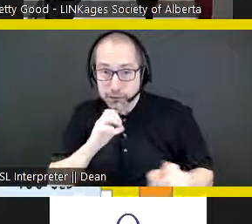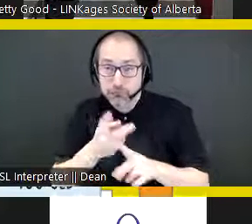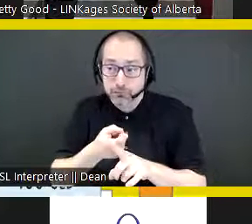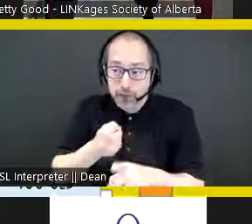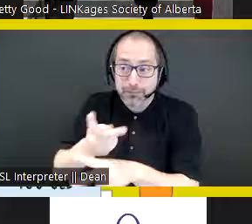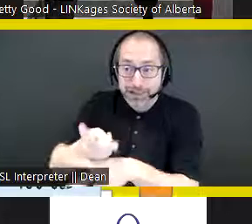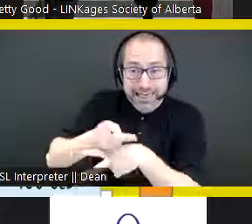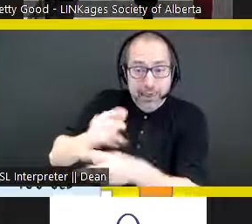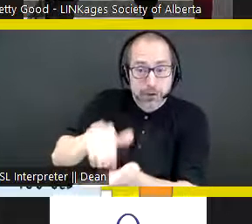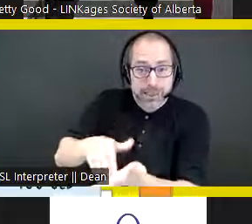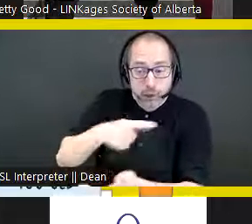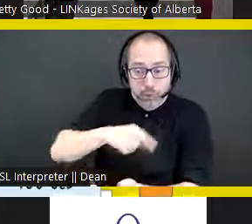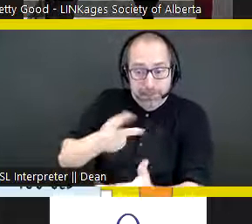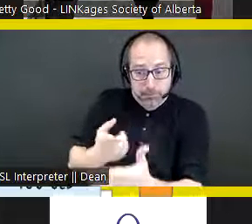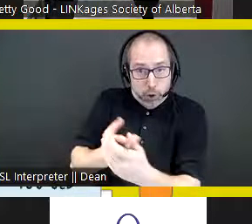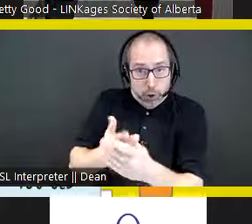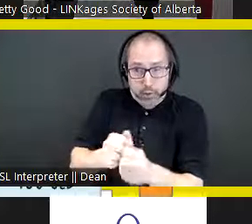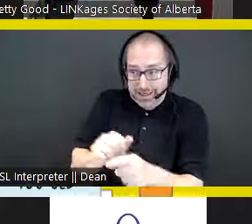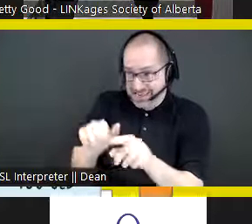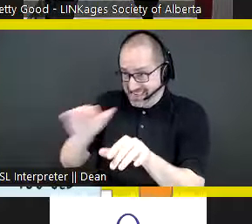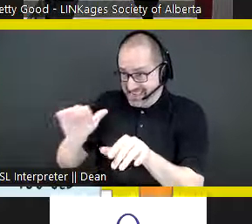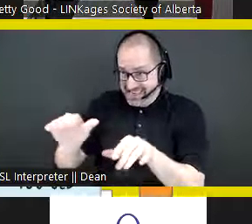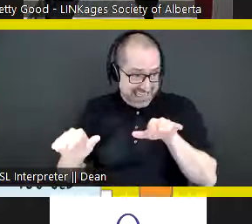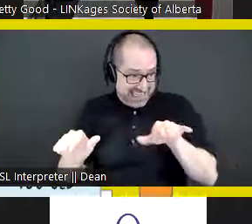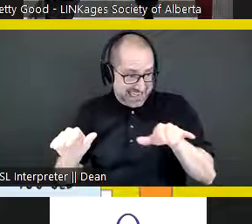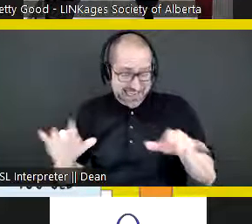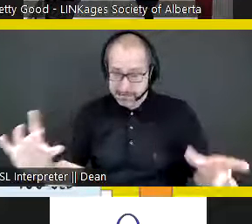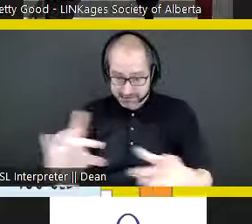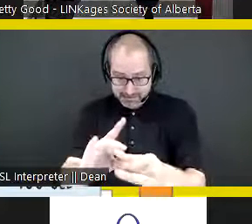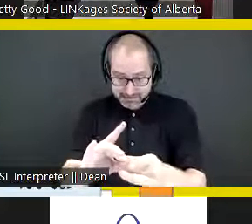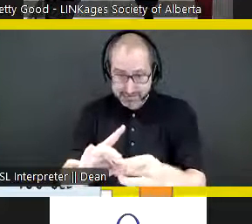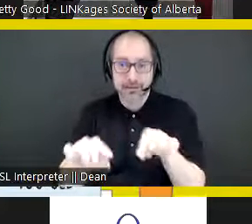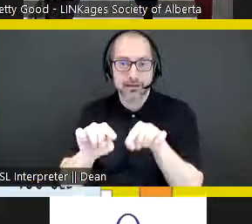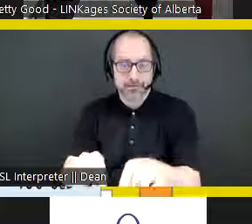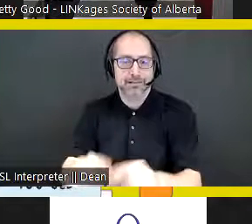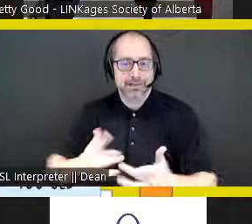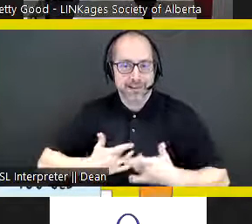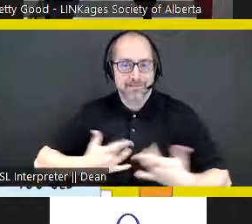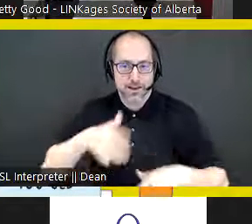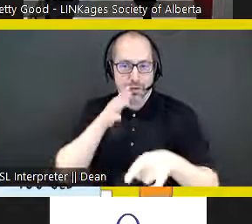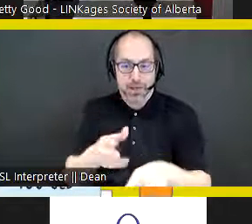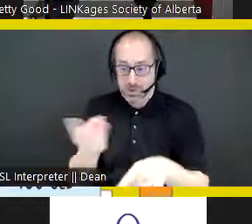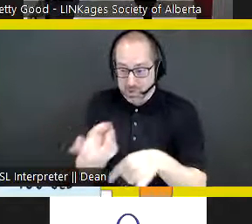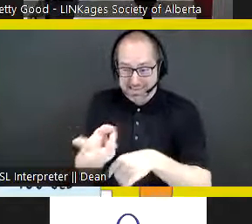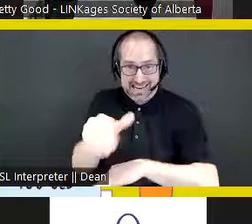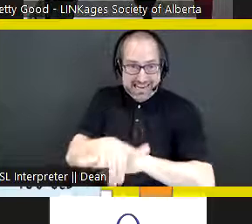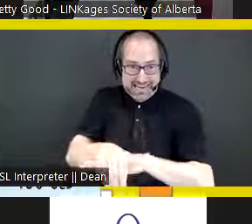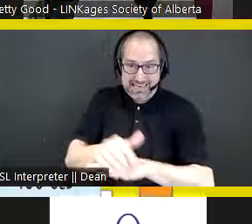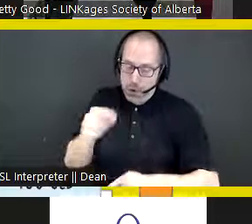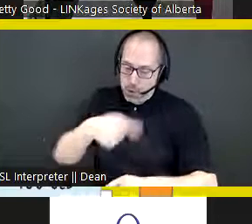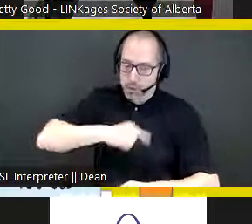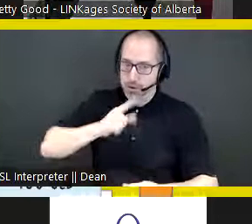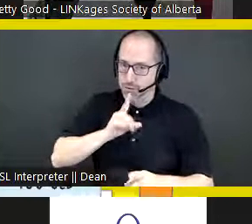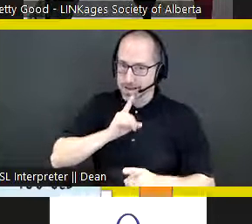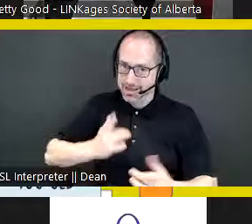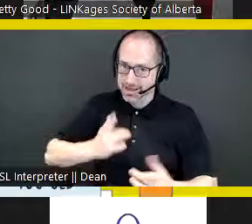we partner that school with. And that is happening Wednesday night, and we're just really, really excited. So